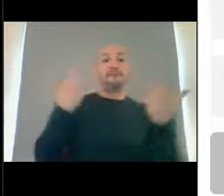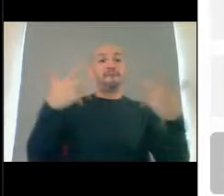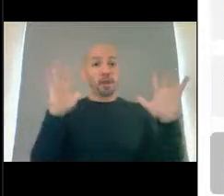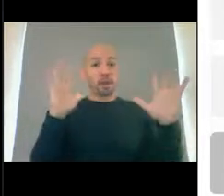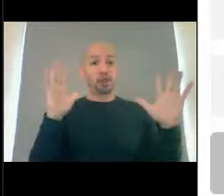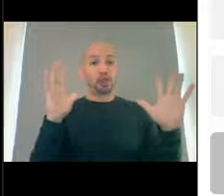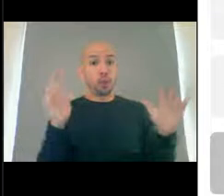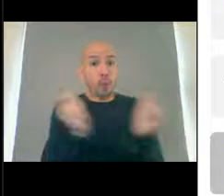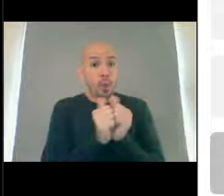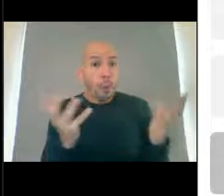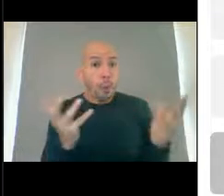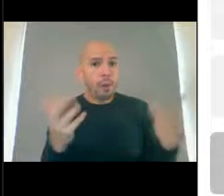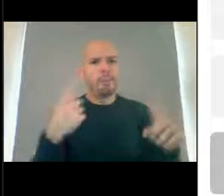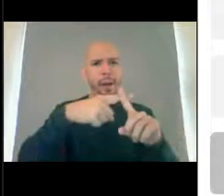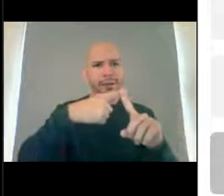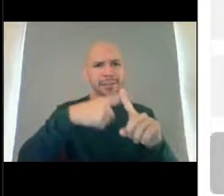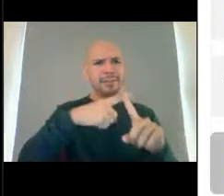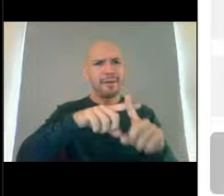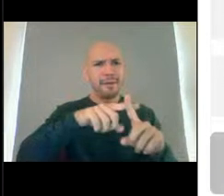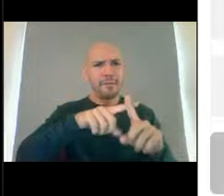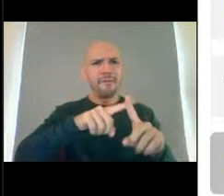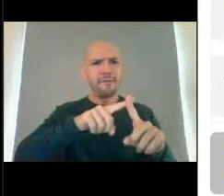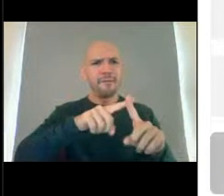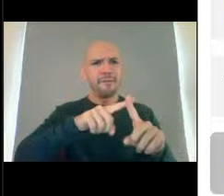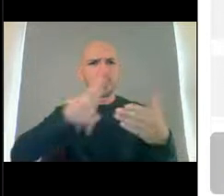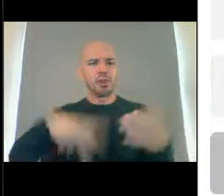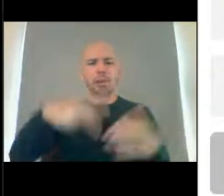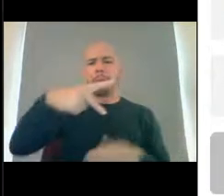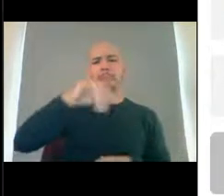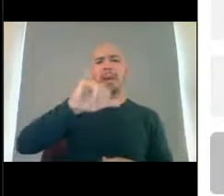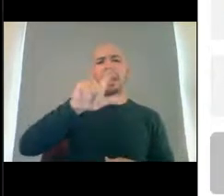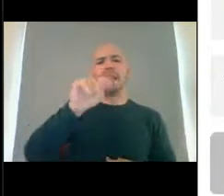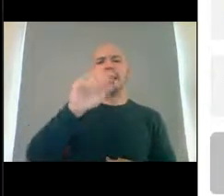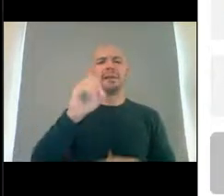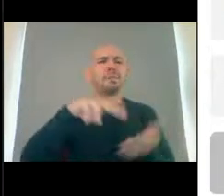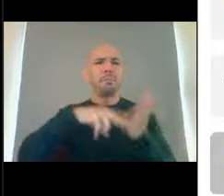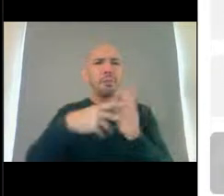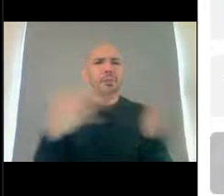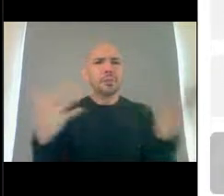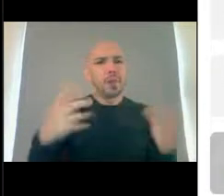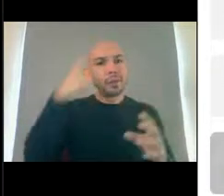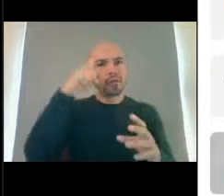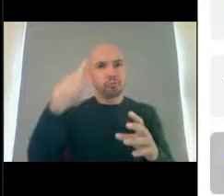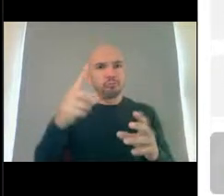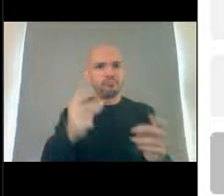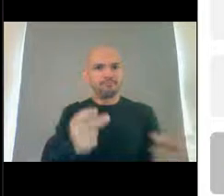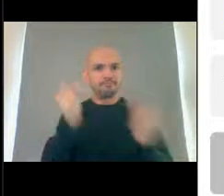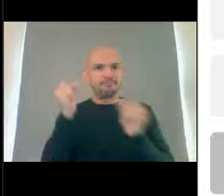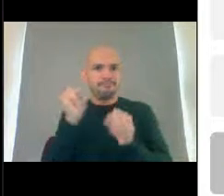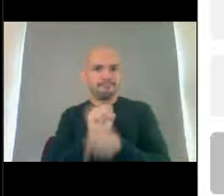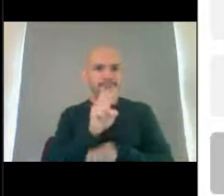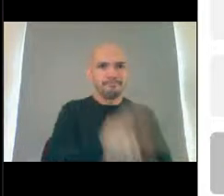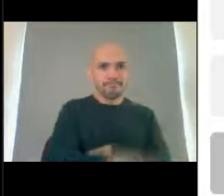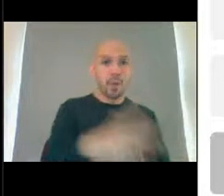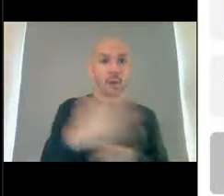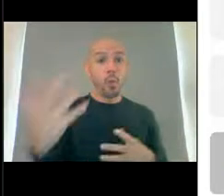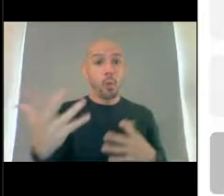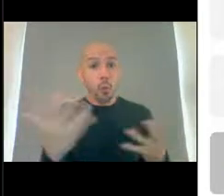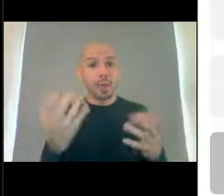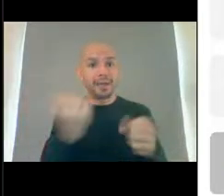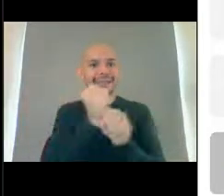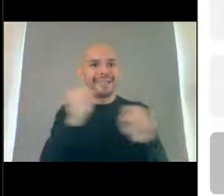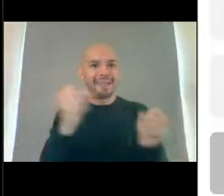positive results and the purpose of the pilot was for us to try to jump start to expedite safety projects through our